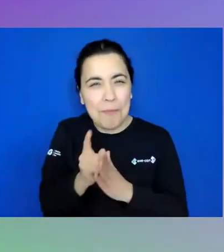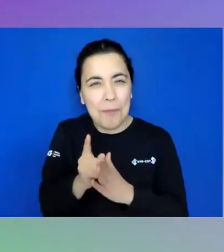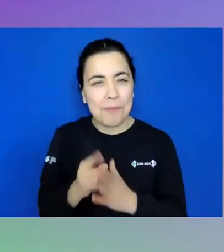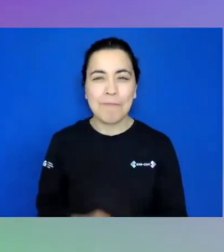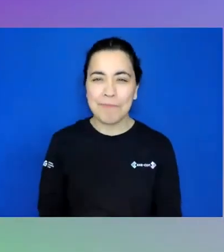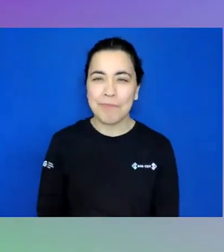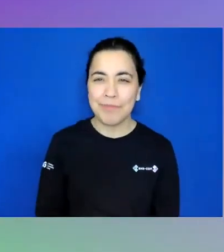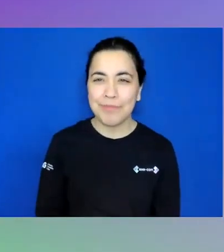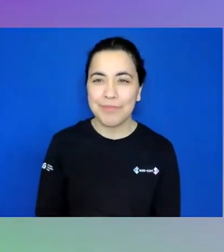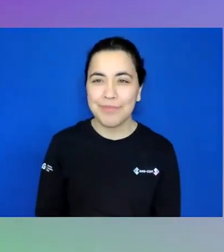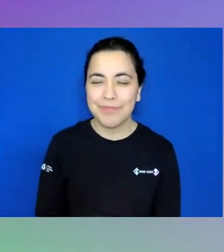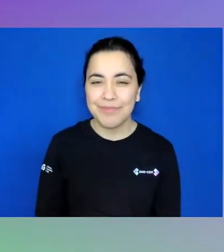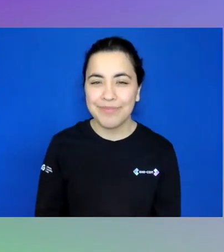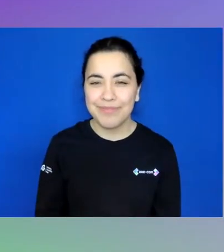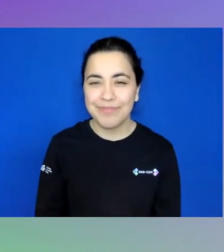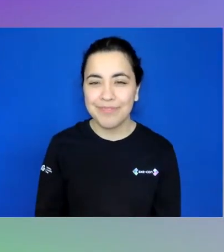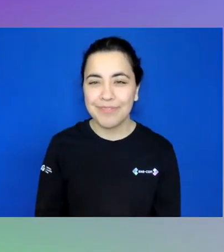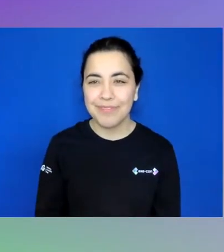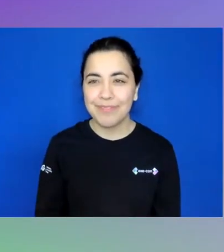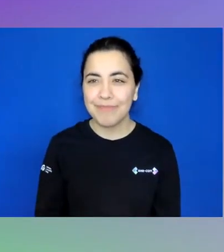Lovely, lovely. Catherine,